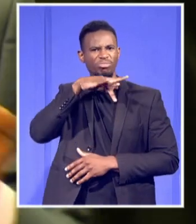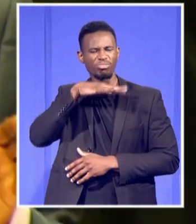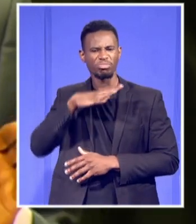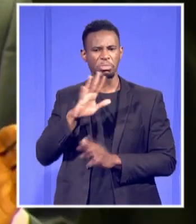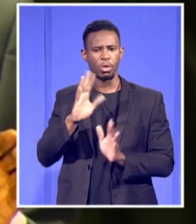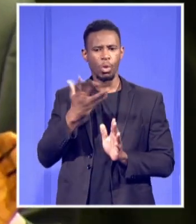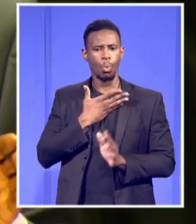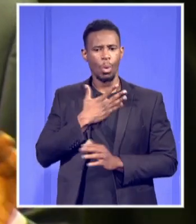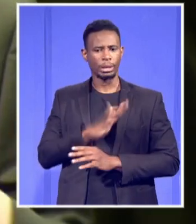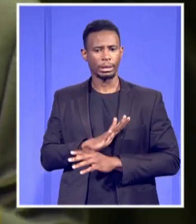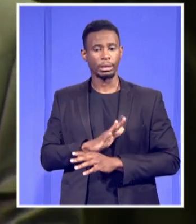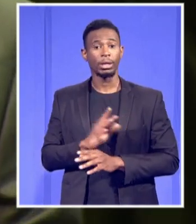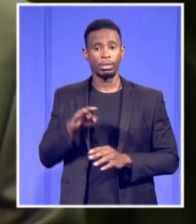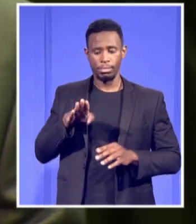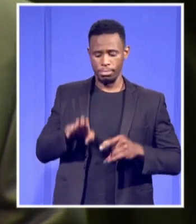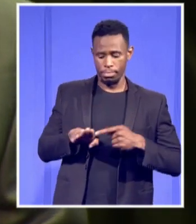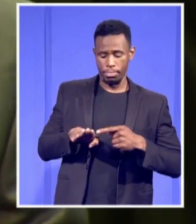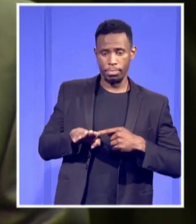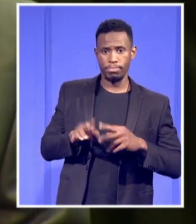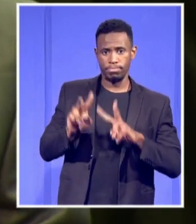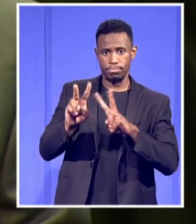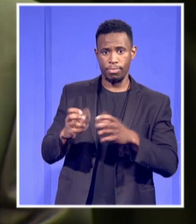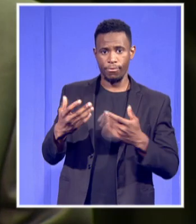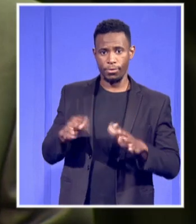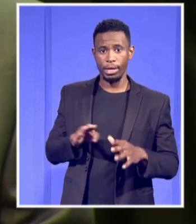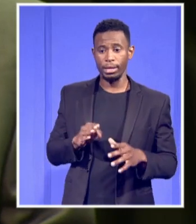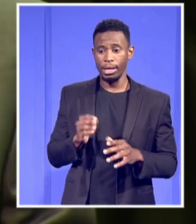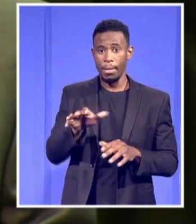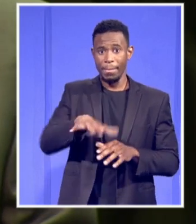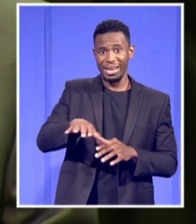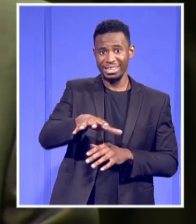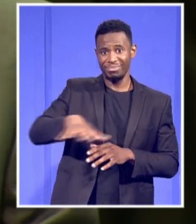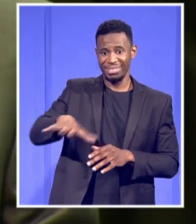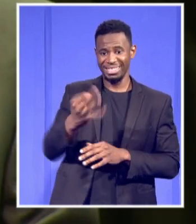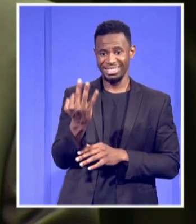We finished that profiling in 3 urban areas,